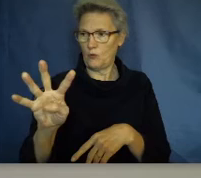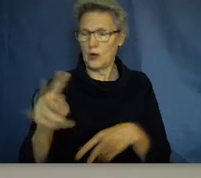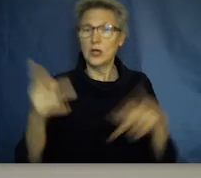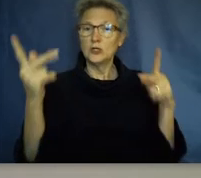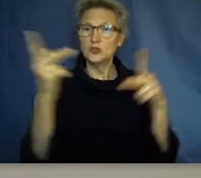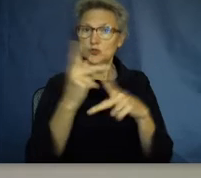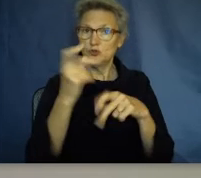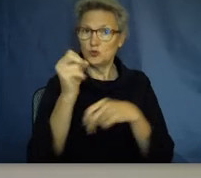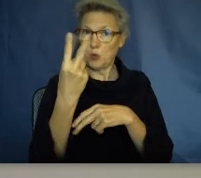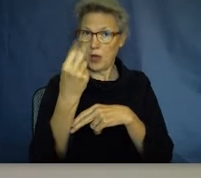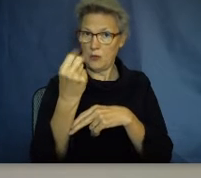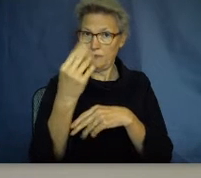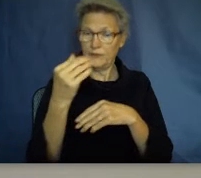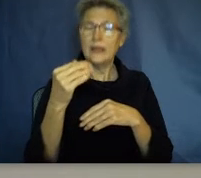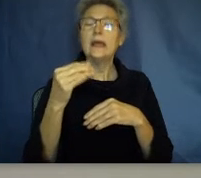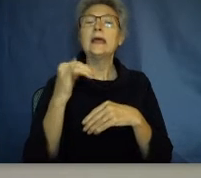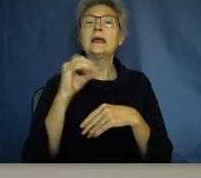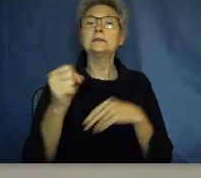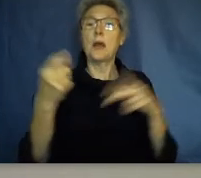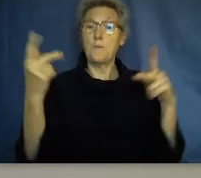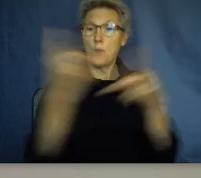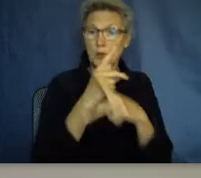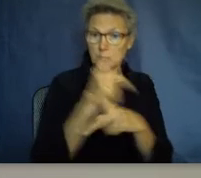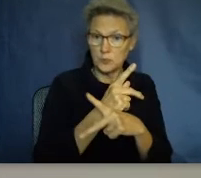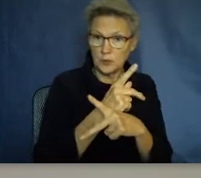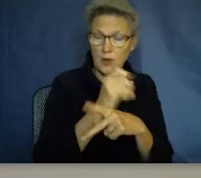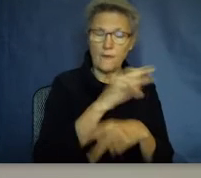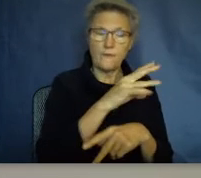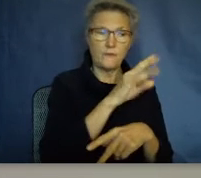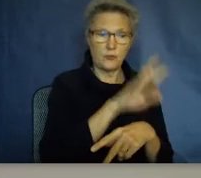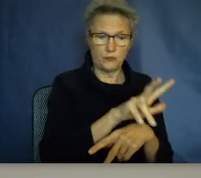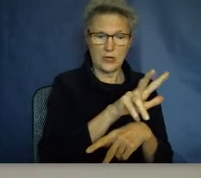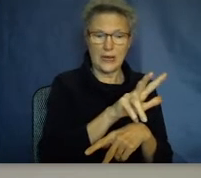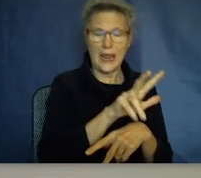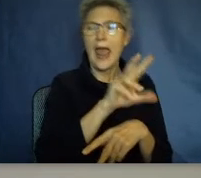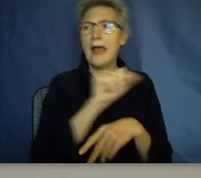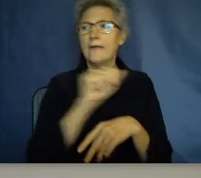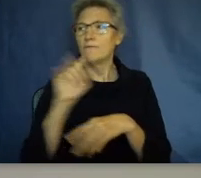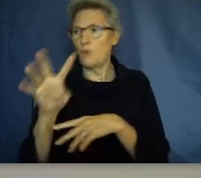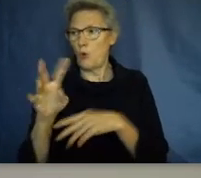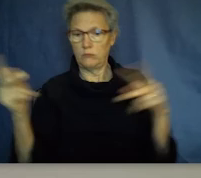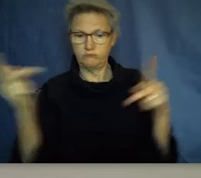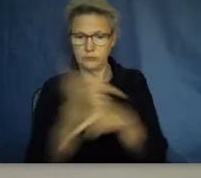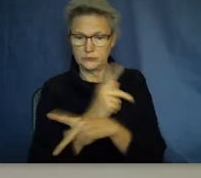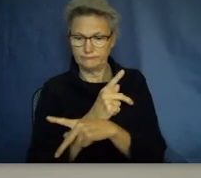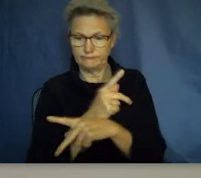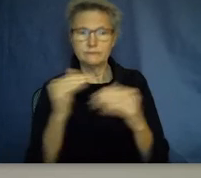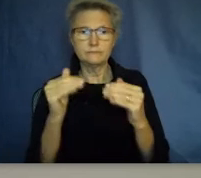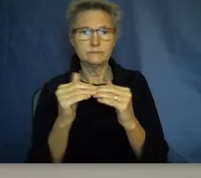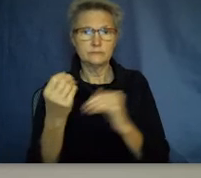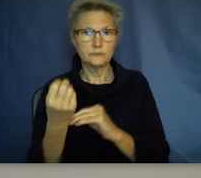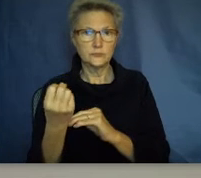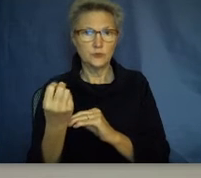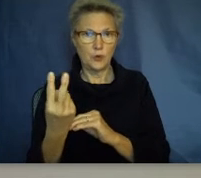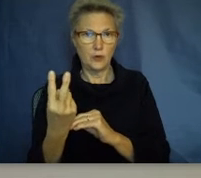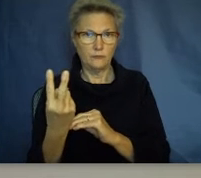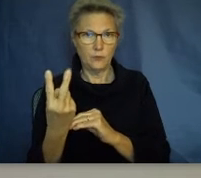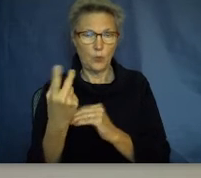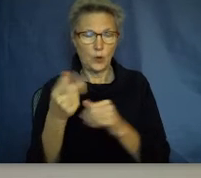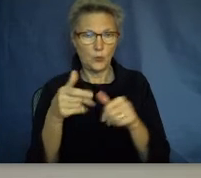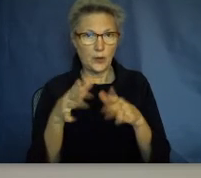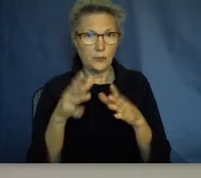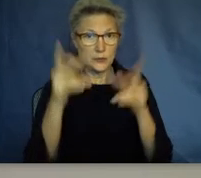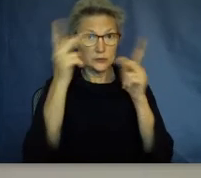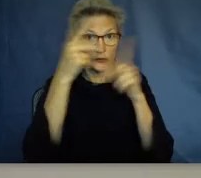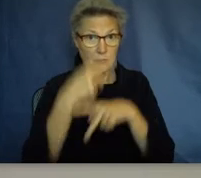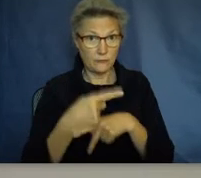is a multiple of both 3 and 4. So when we start to solve this problem, one way that we could solve